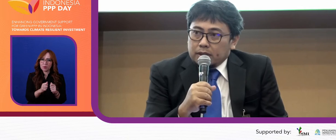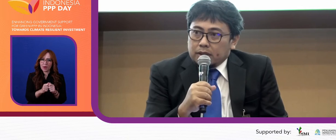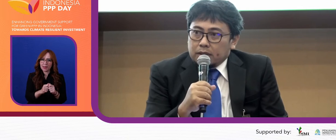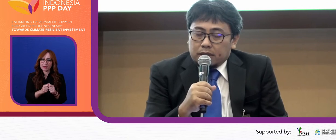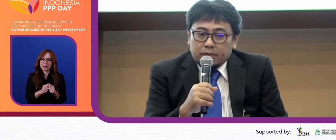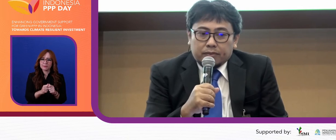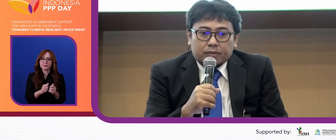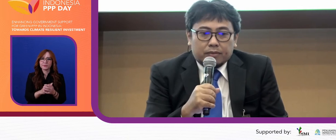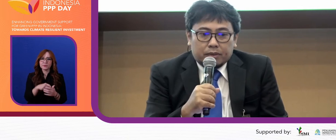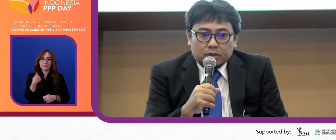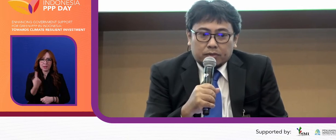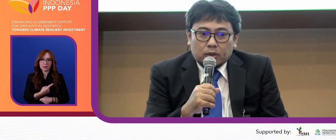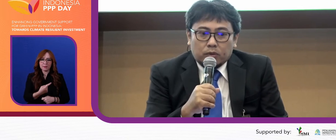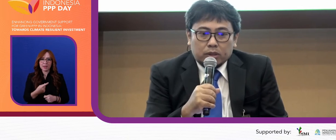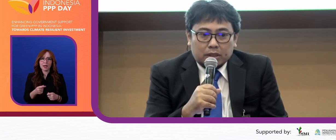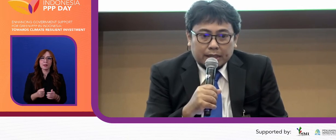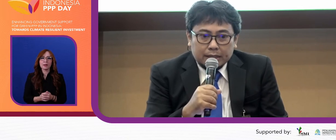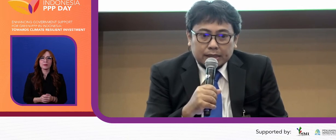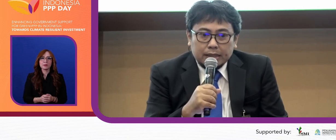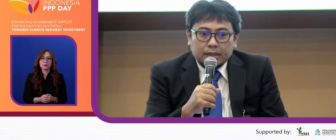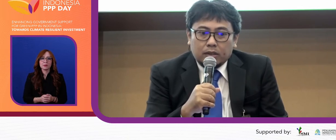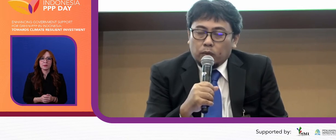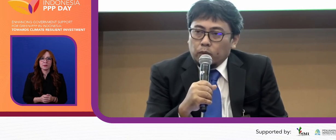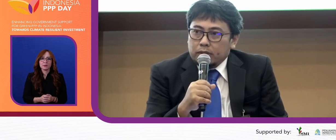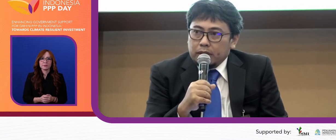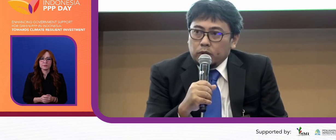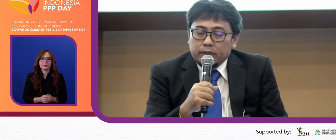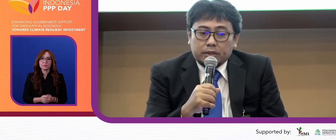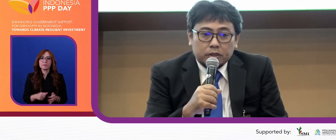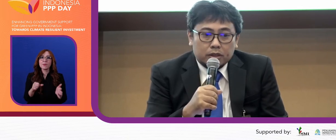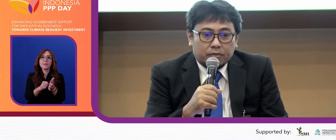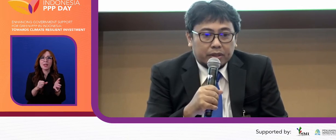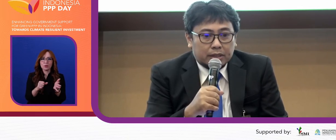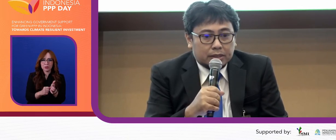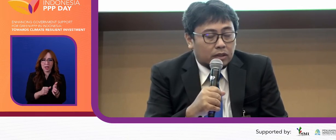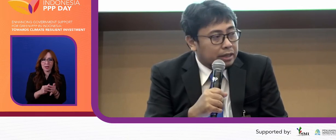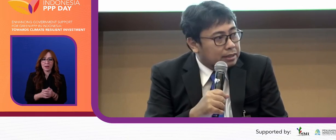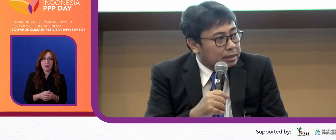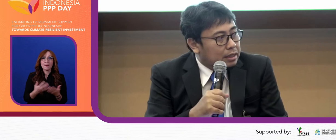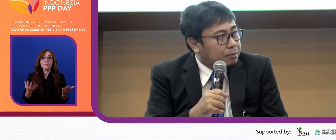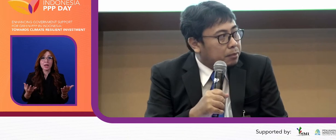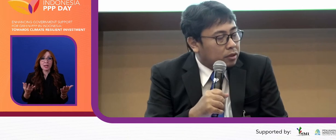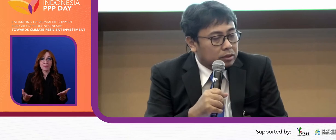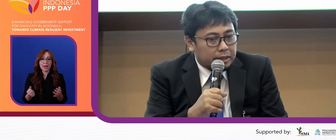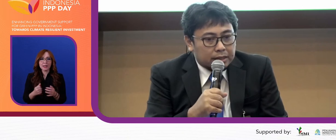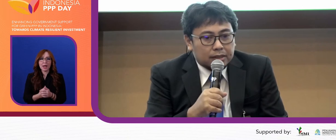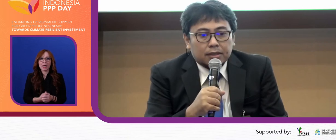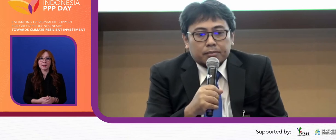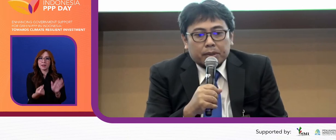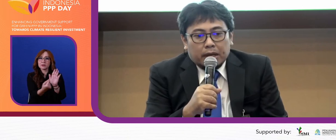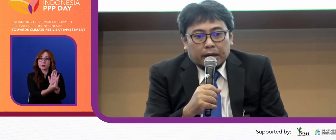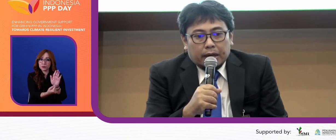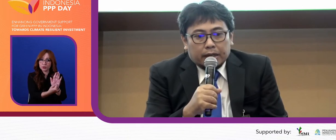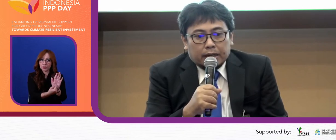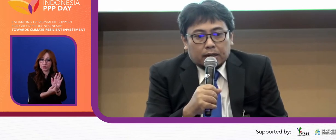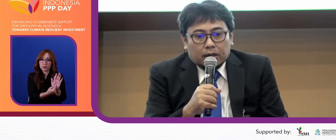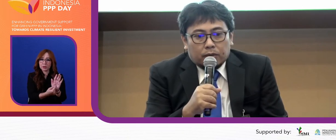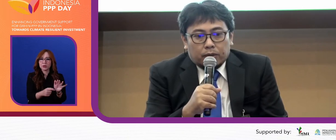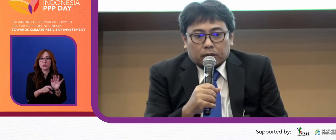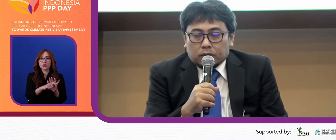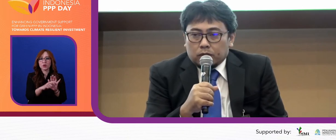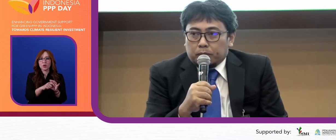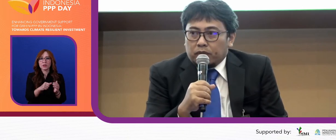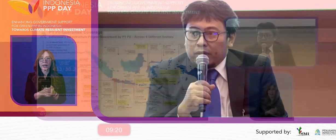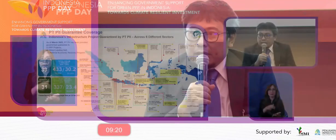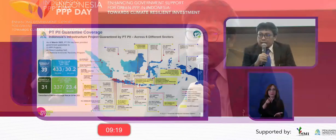autis achieve personal with the greentea we try to Ensure the very same location in the Treaty contract and